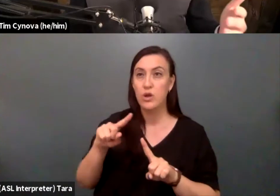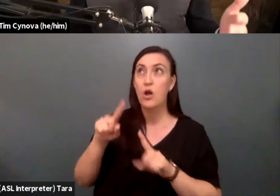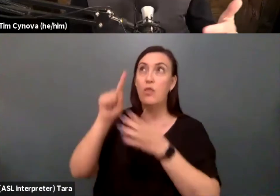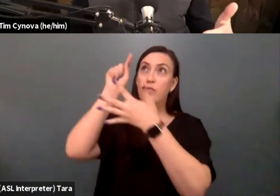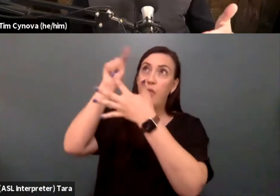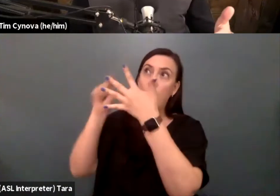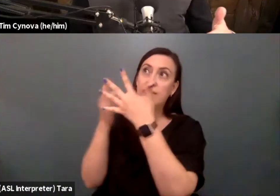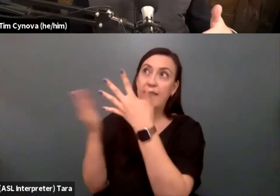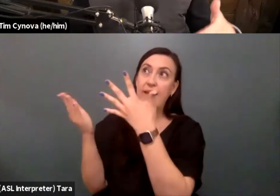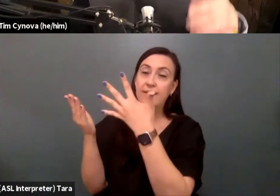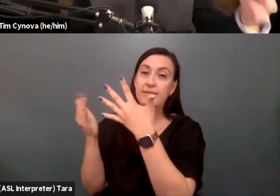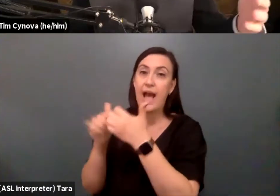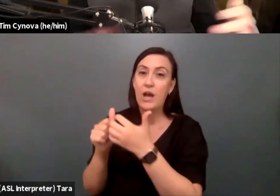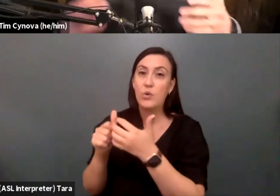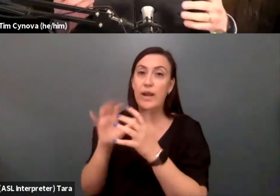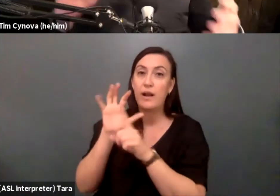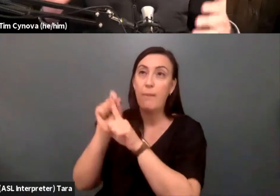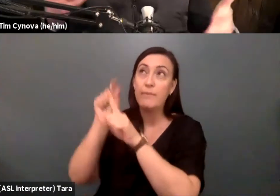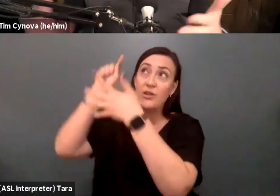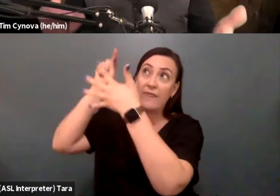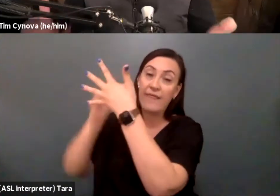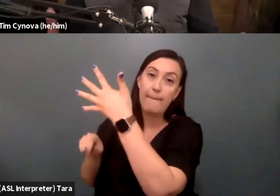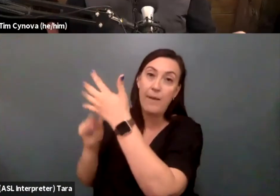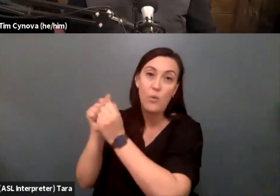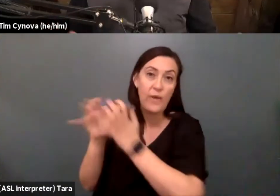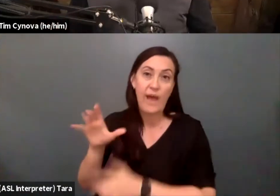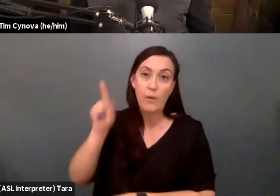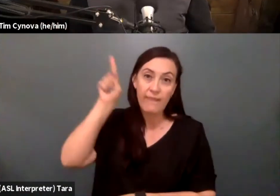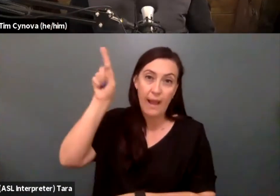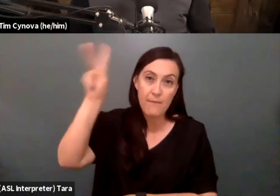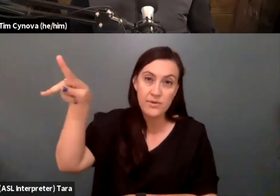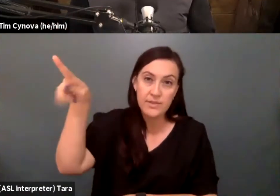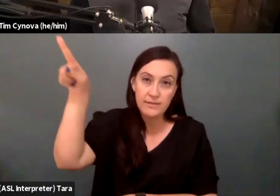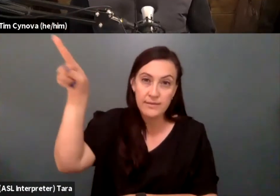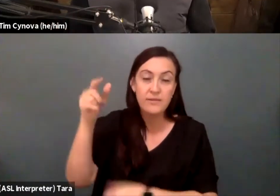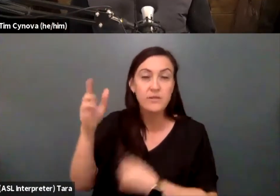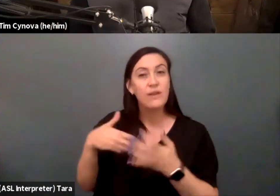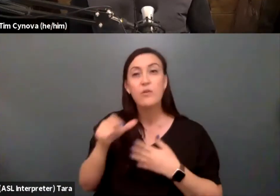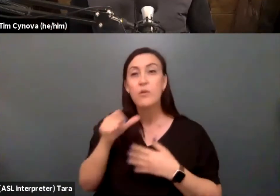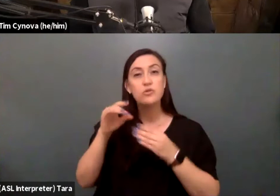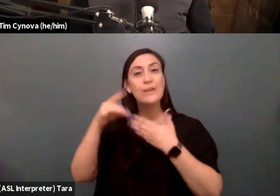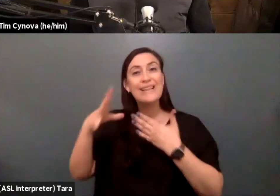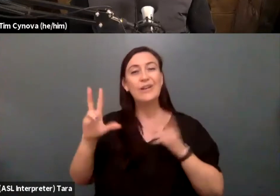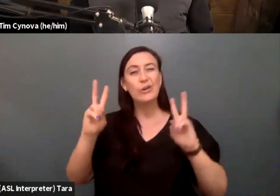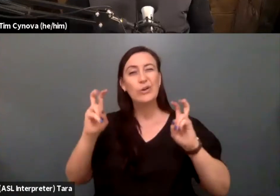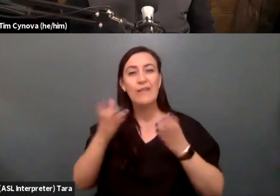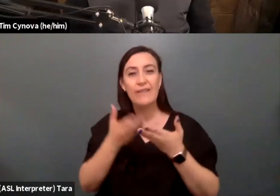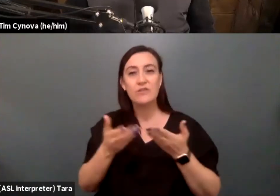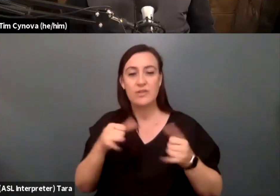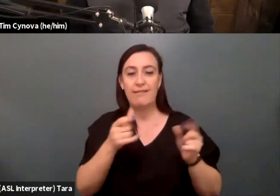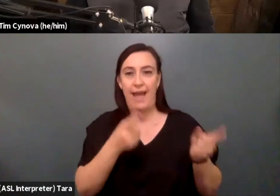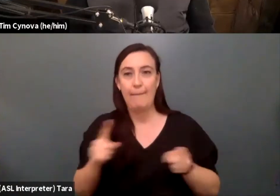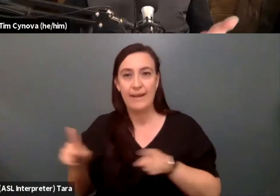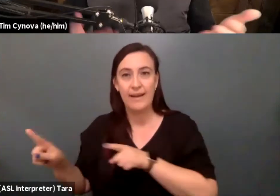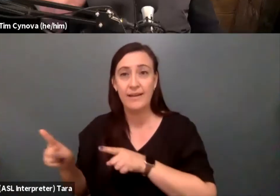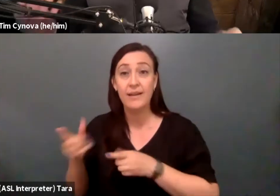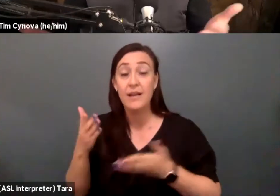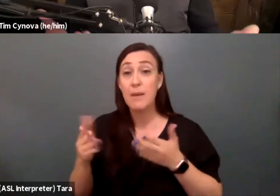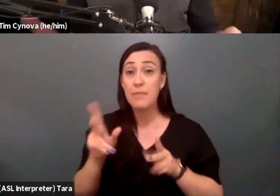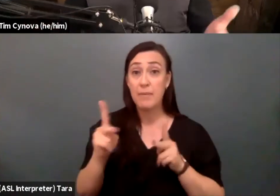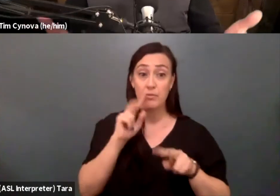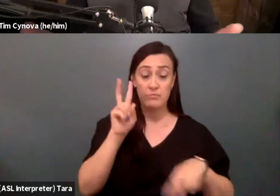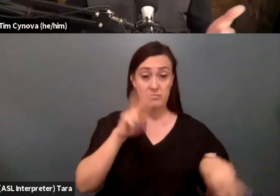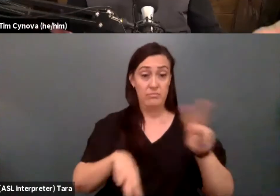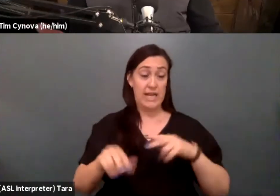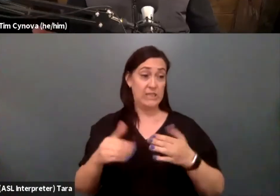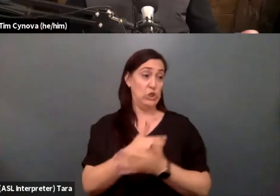similar way, it's if there's not a leader, things are still happening. So it might be new to people and they're figuring out